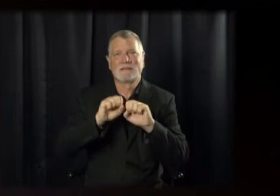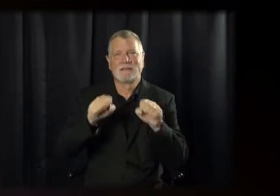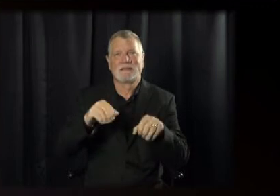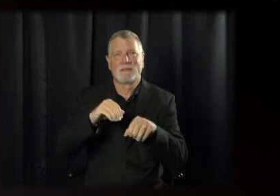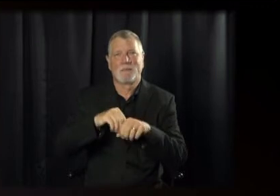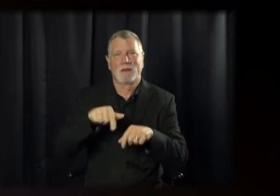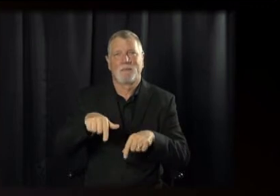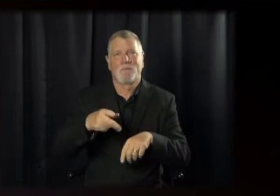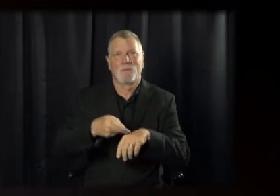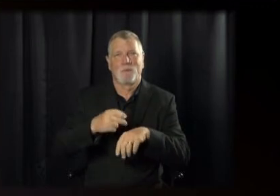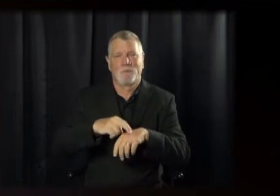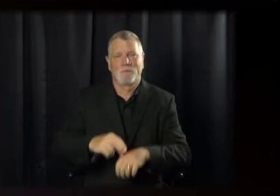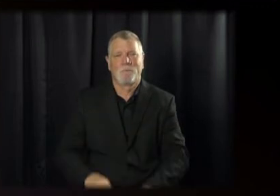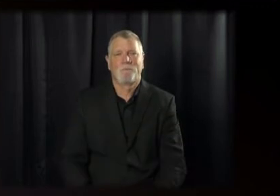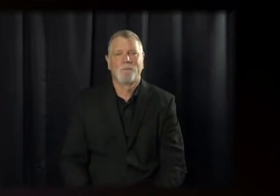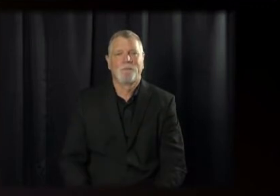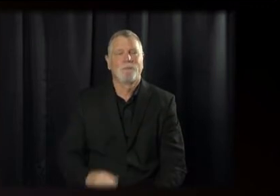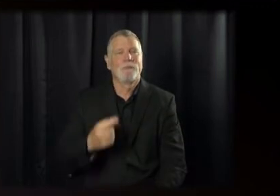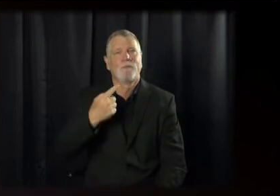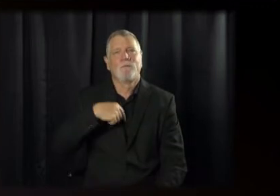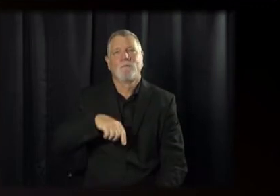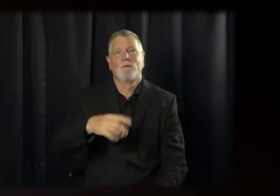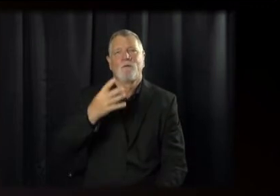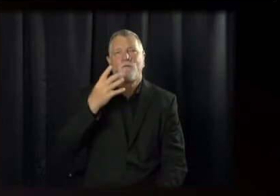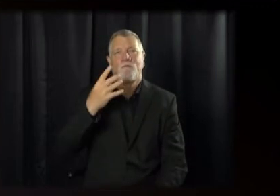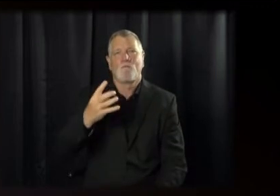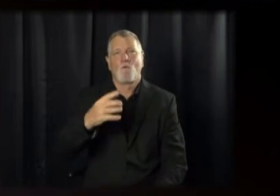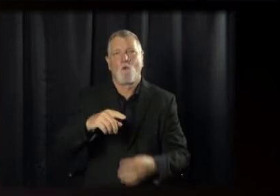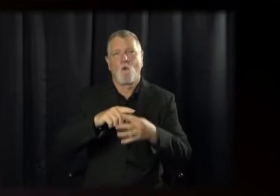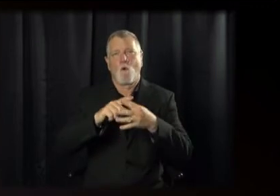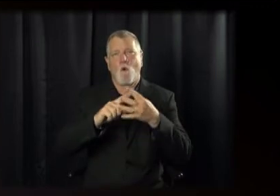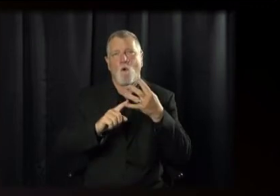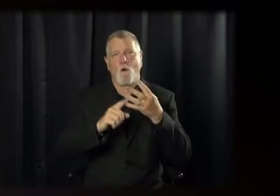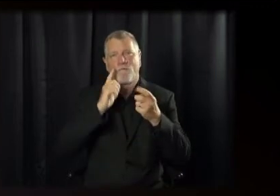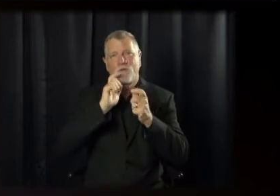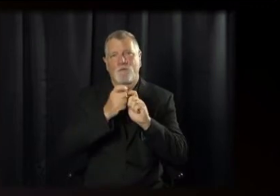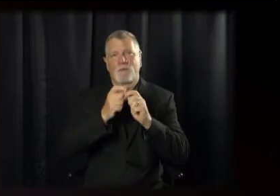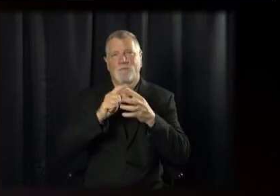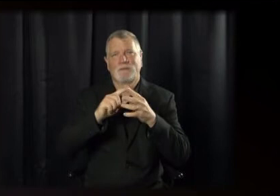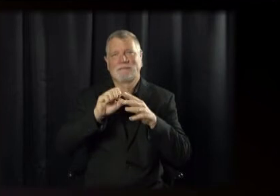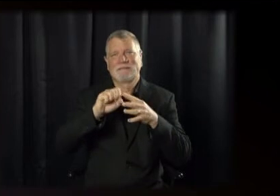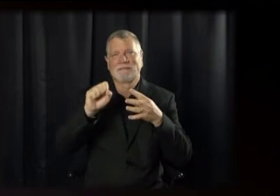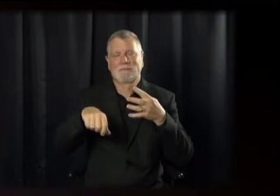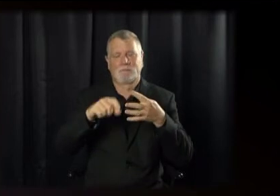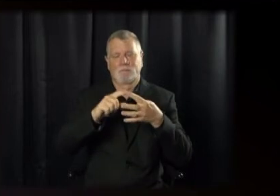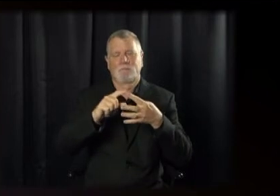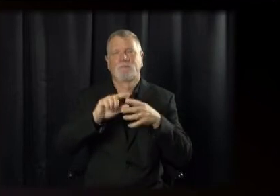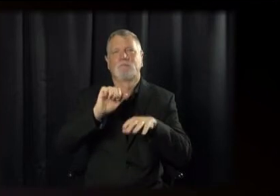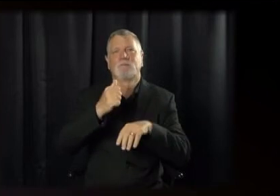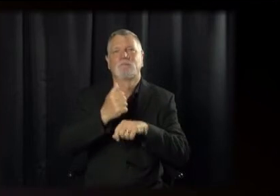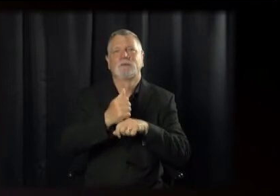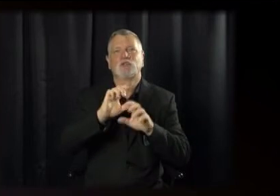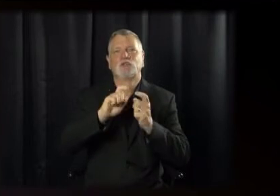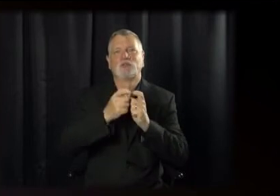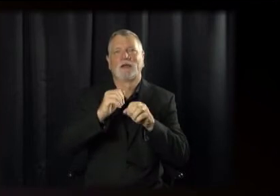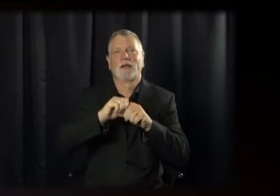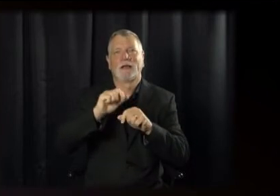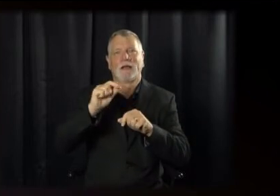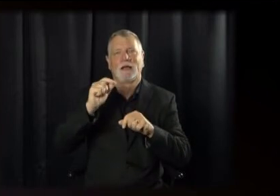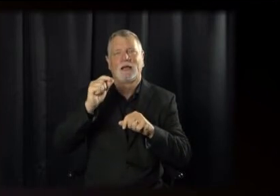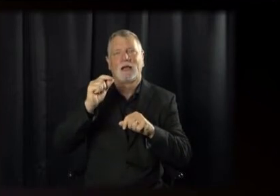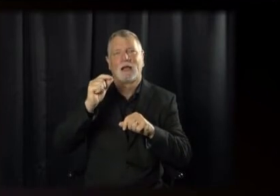The measures in this fiscal plan have been built around 4 main axes of reform for financial systems: implementing changes in